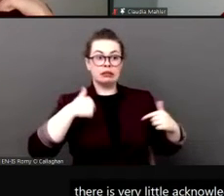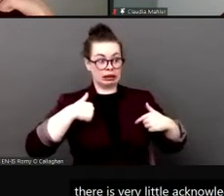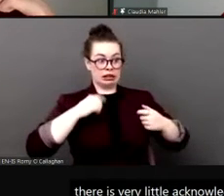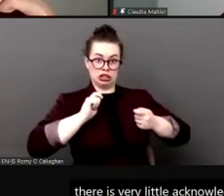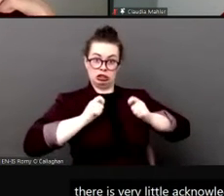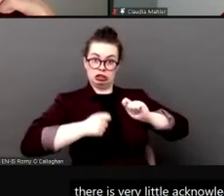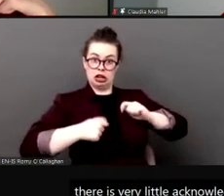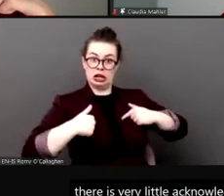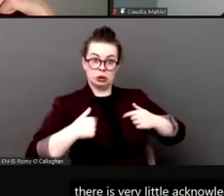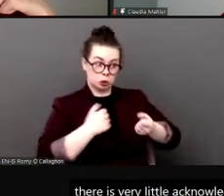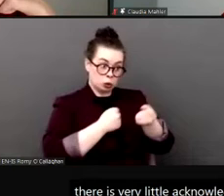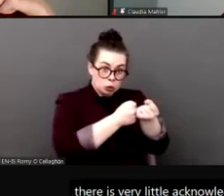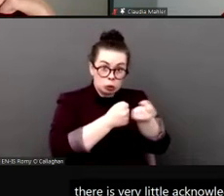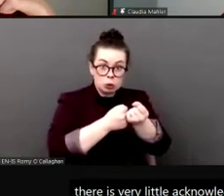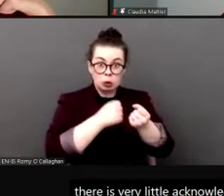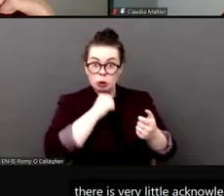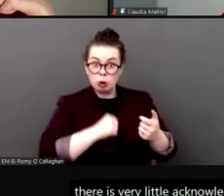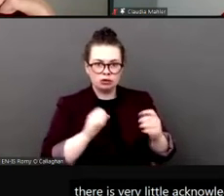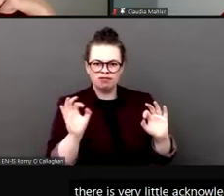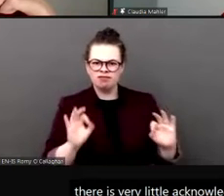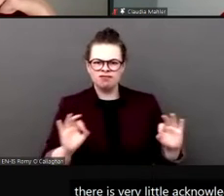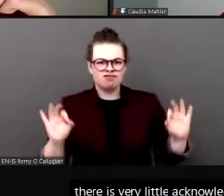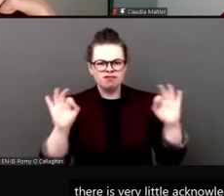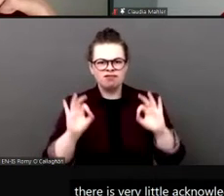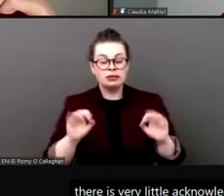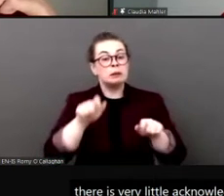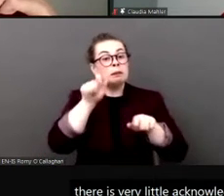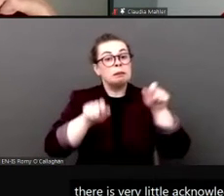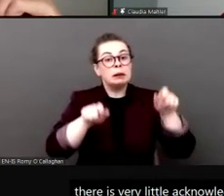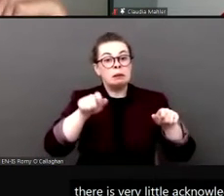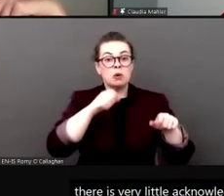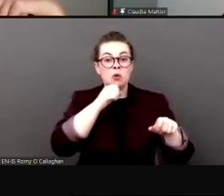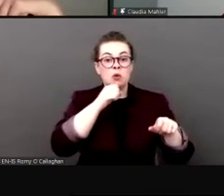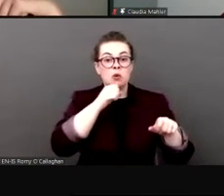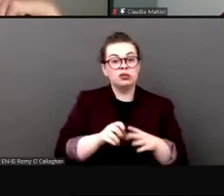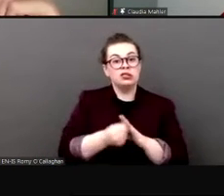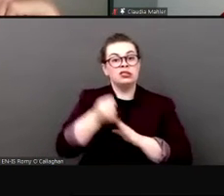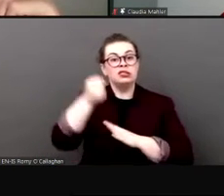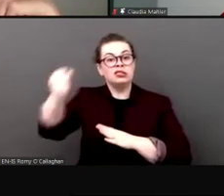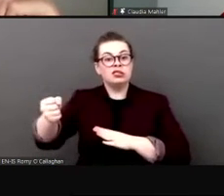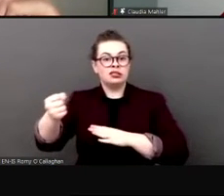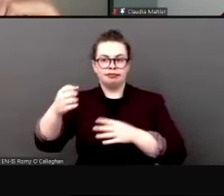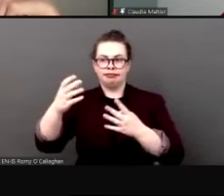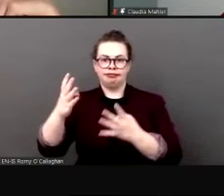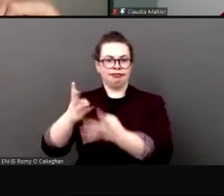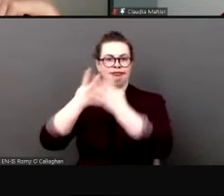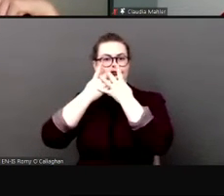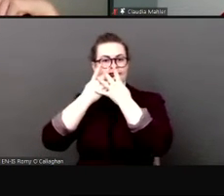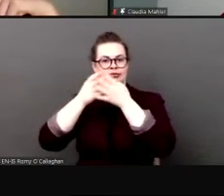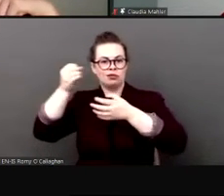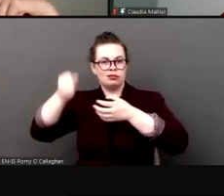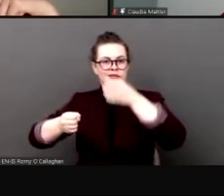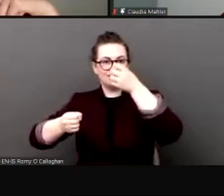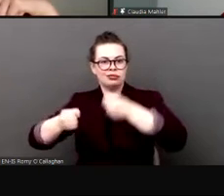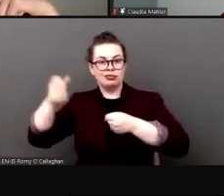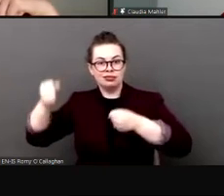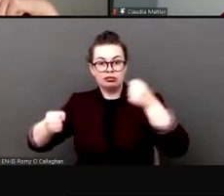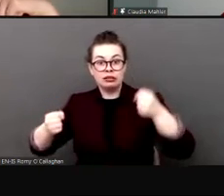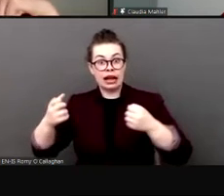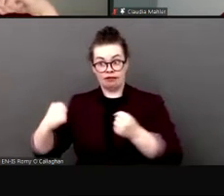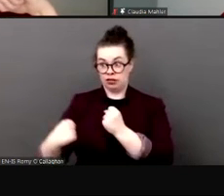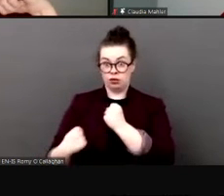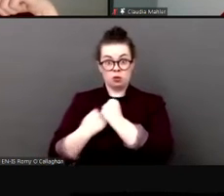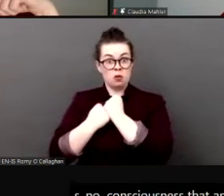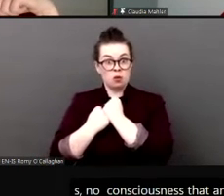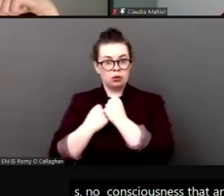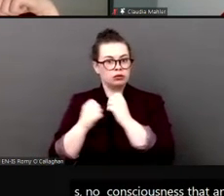prison systems. There's no consciousness that an older person or a person with a disability are going to face additional